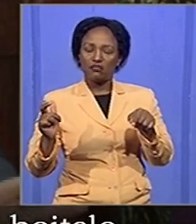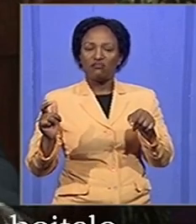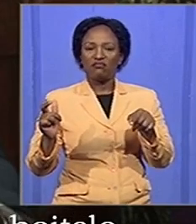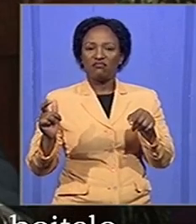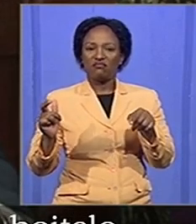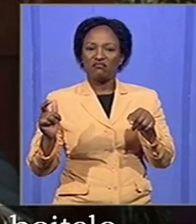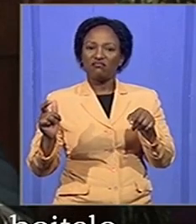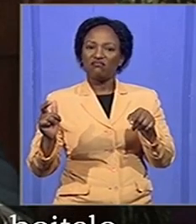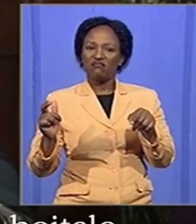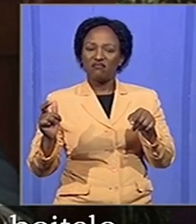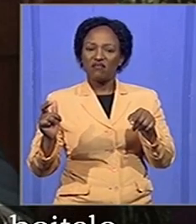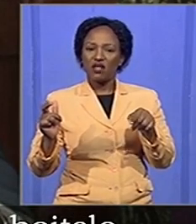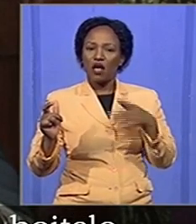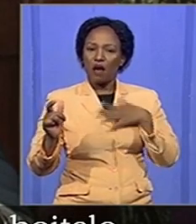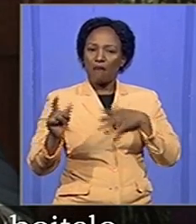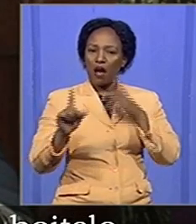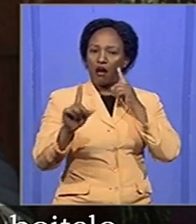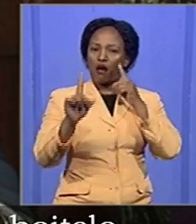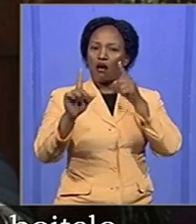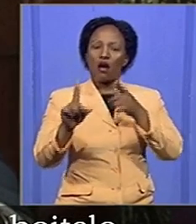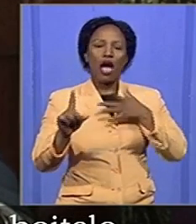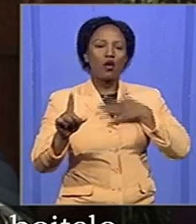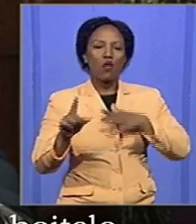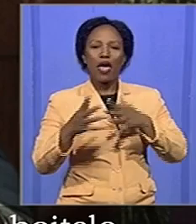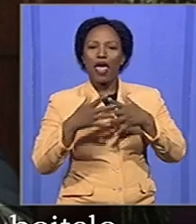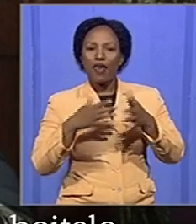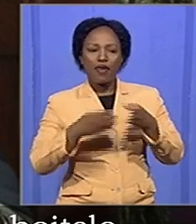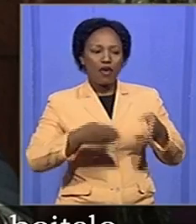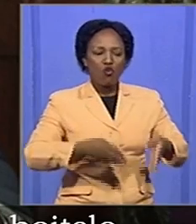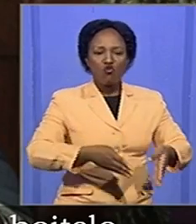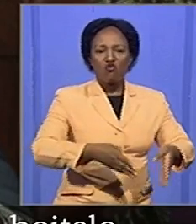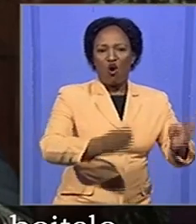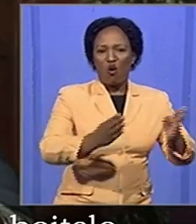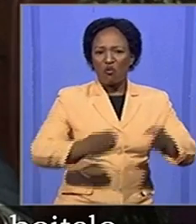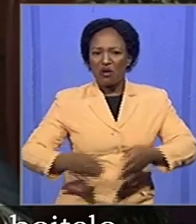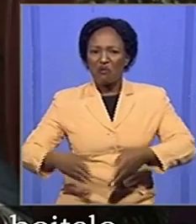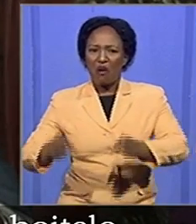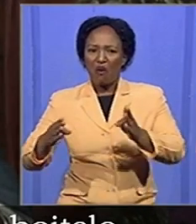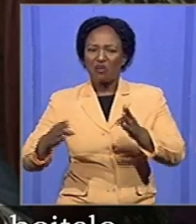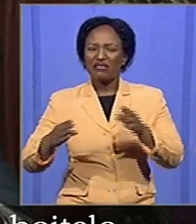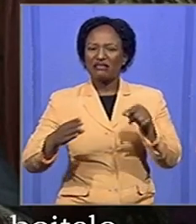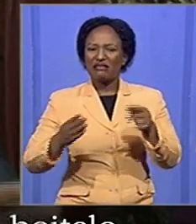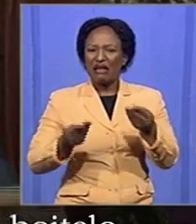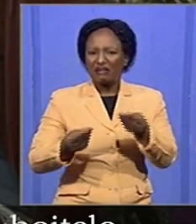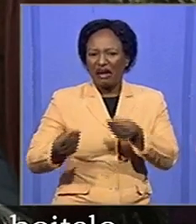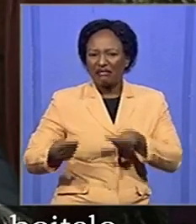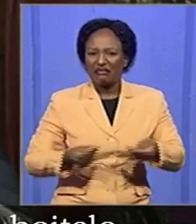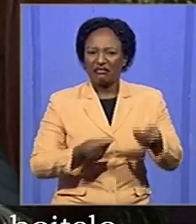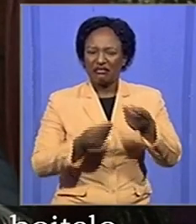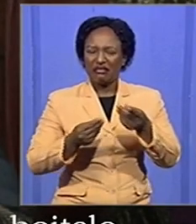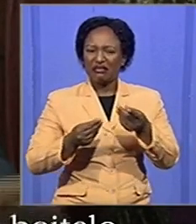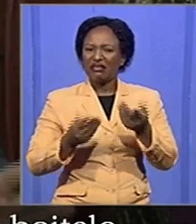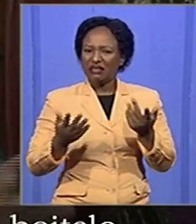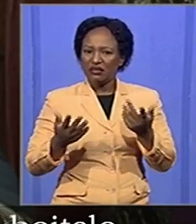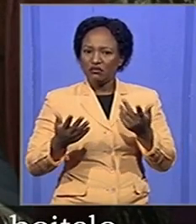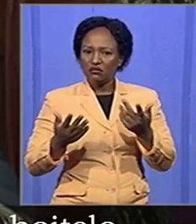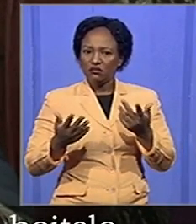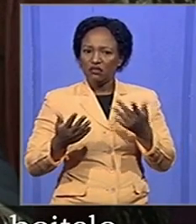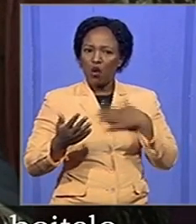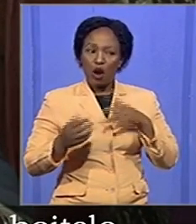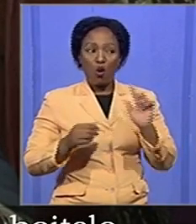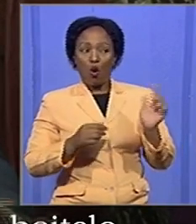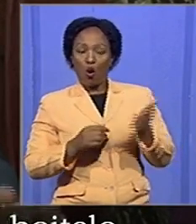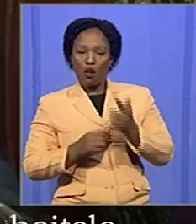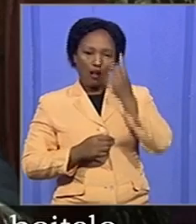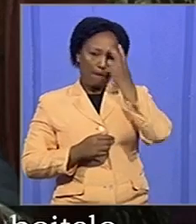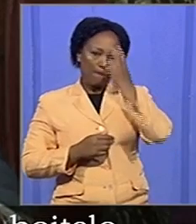sana tsela e leng gore batho ba gama ke le role ba le go yona. Ditsela ka moka di be di na le